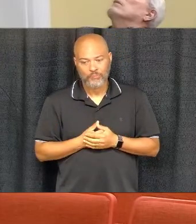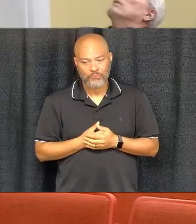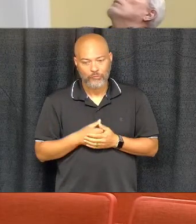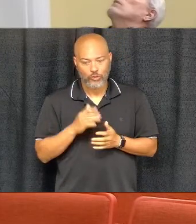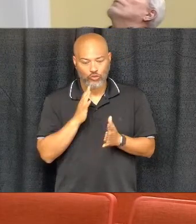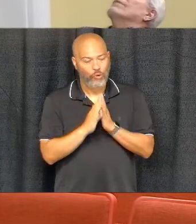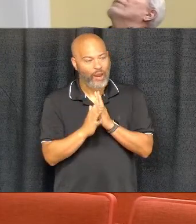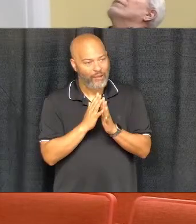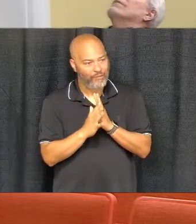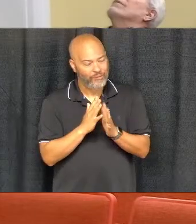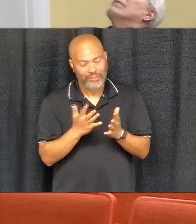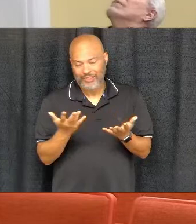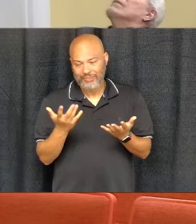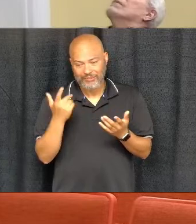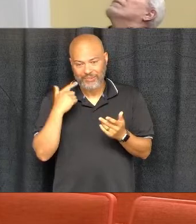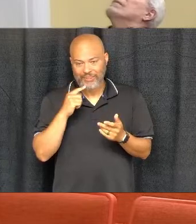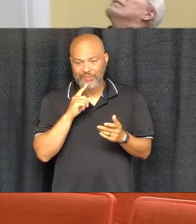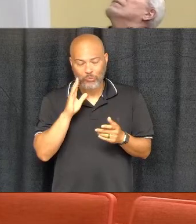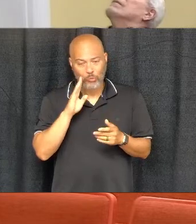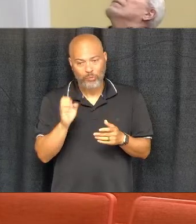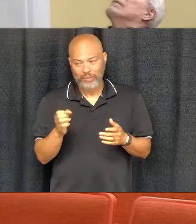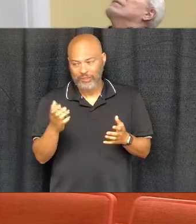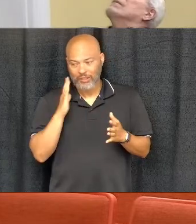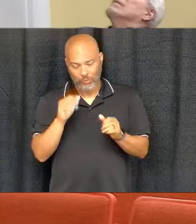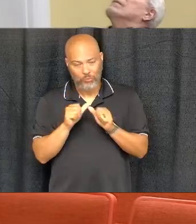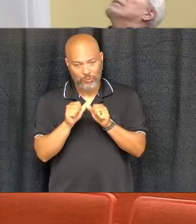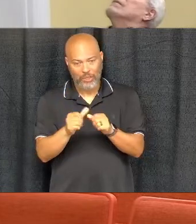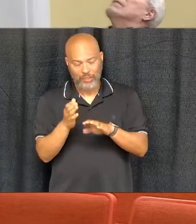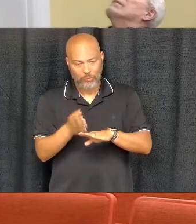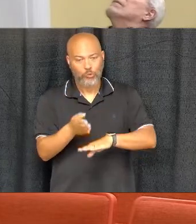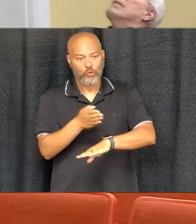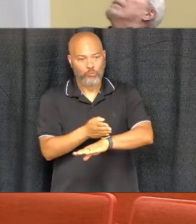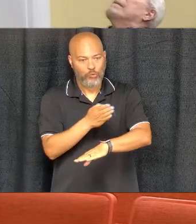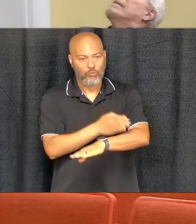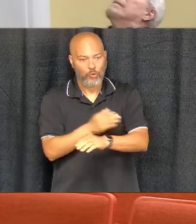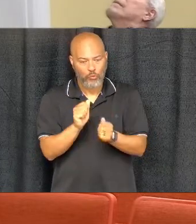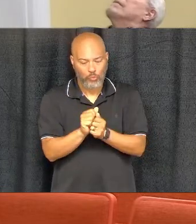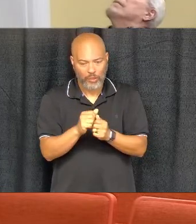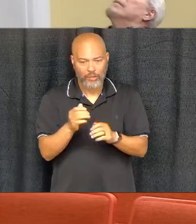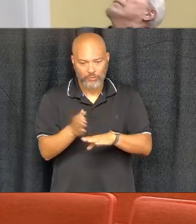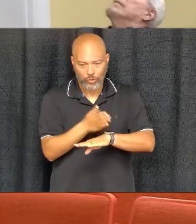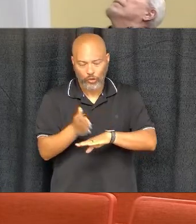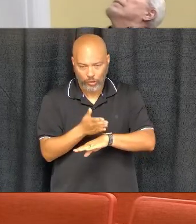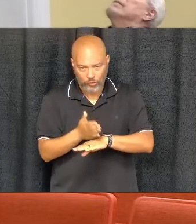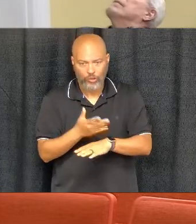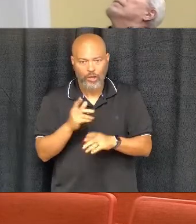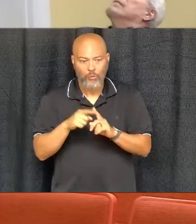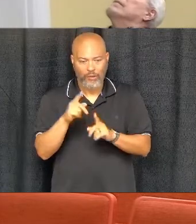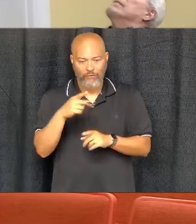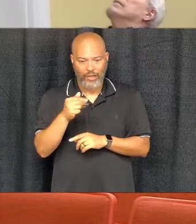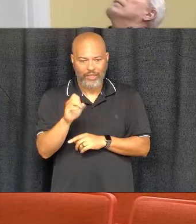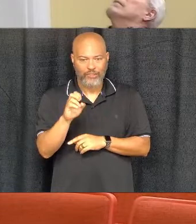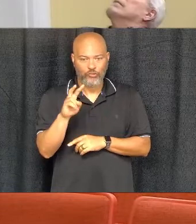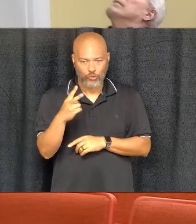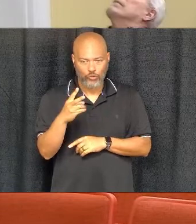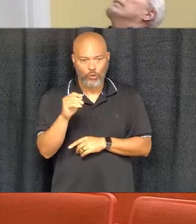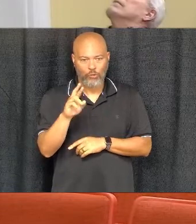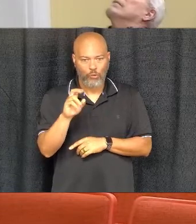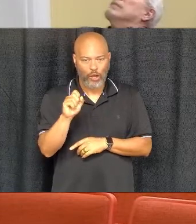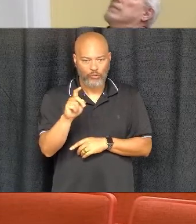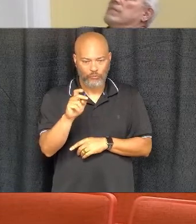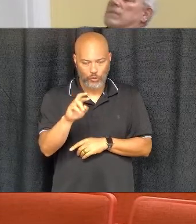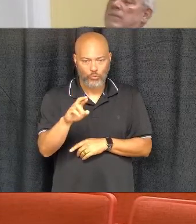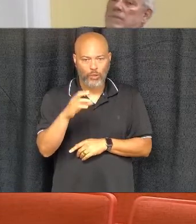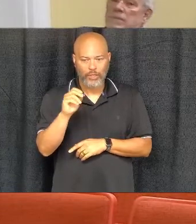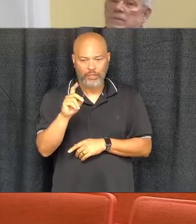Traffic is what it is out there. It is continually getting better with the improvements that are going on, and then when phase 2 of Dunbar and Rossview gets done, I